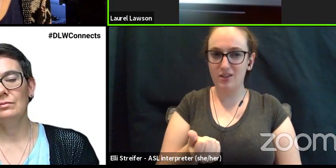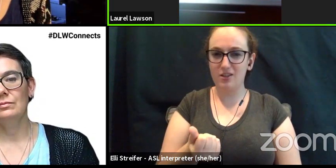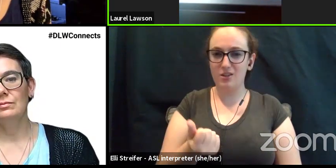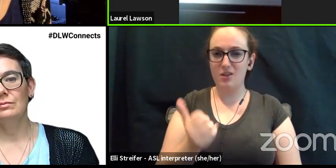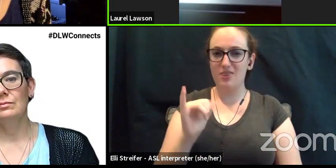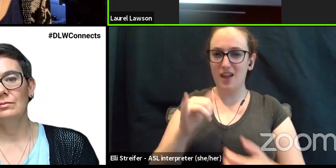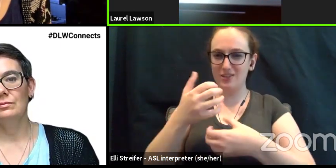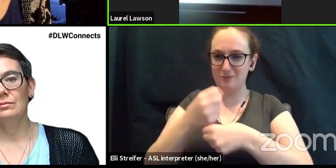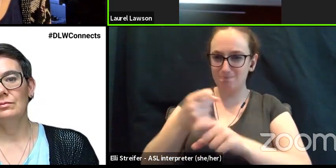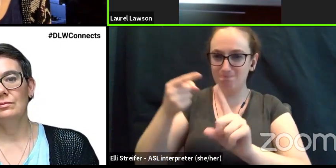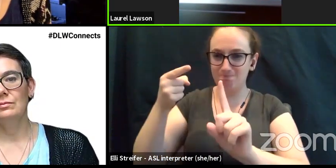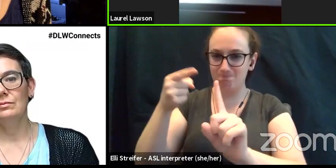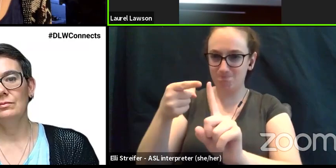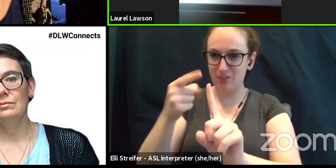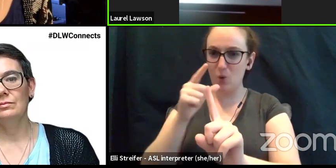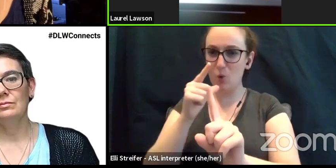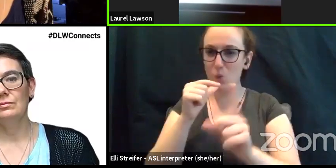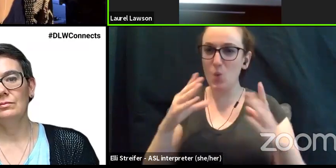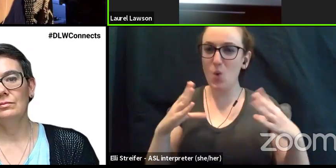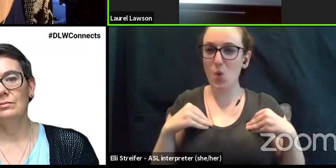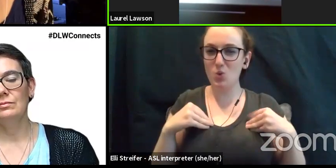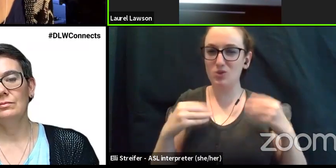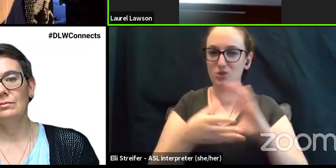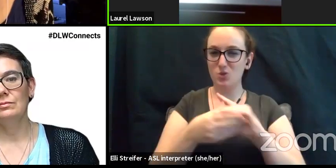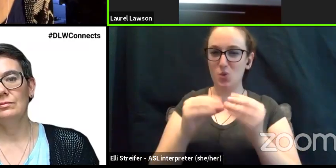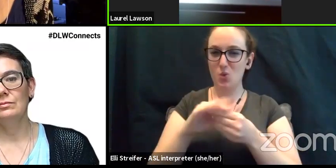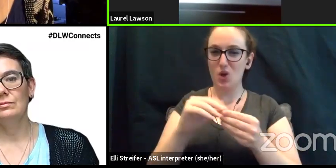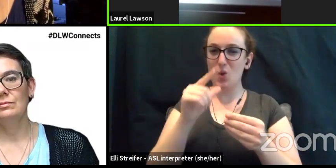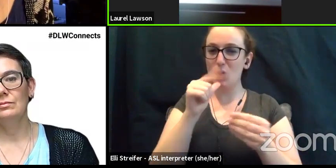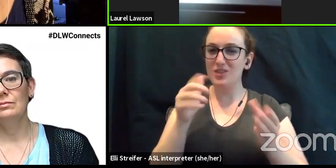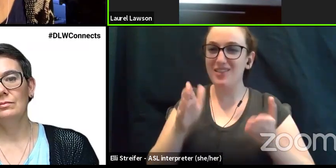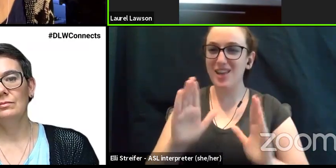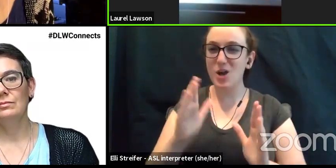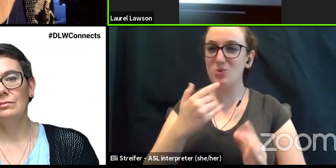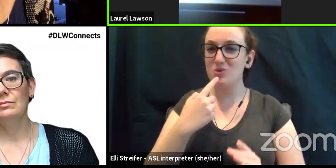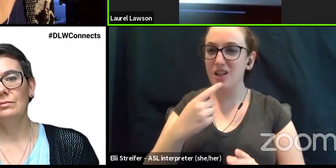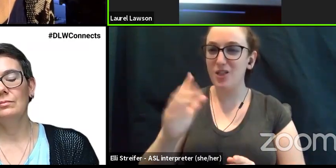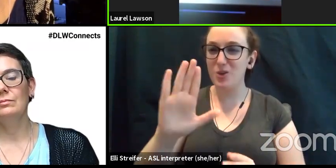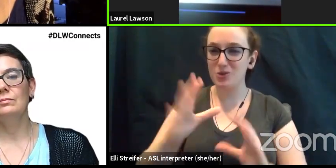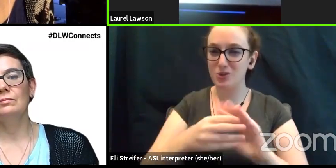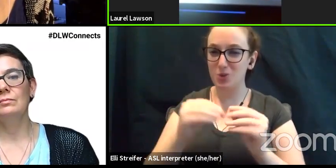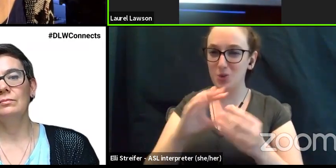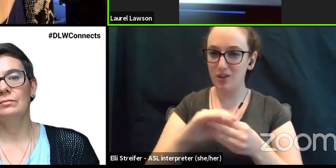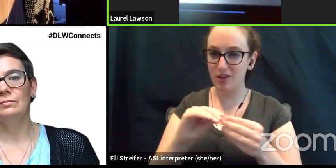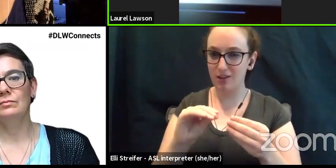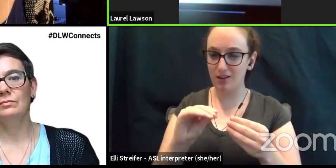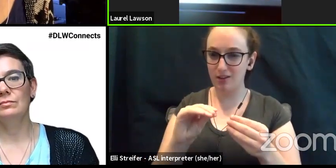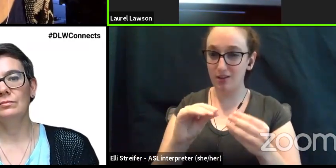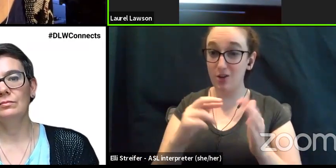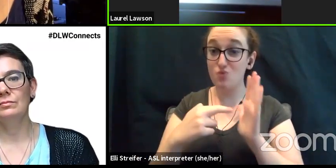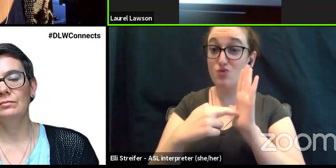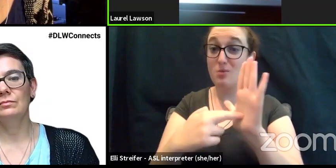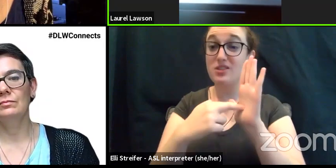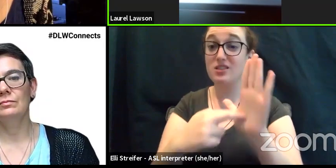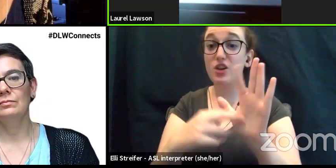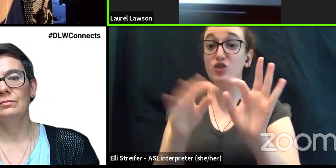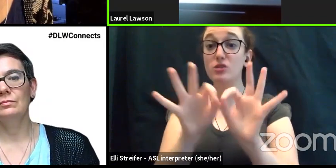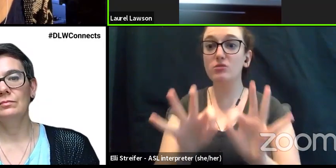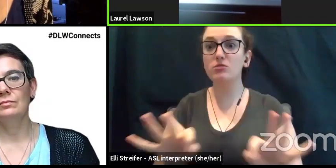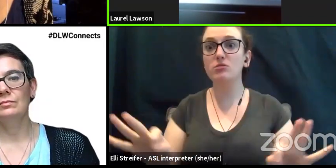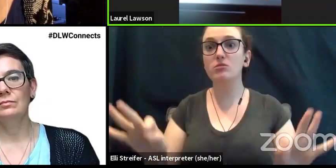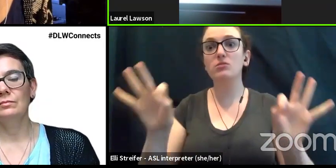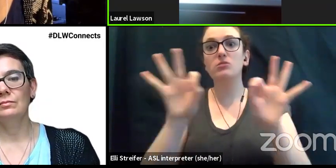how I talked about who owns the story, who gets to tell the story. Representation matters.